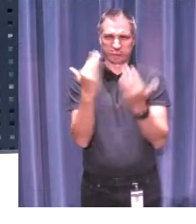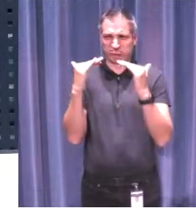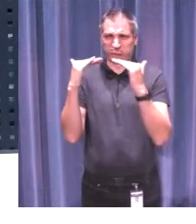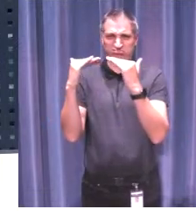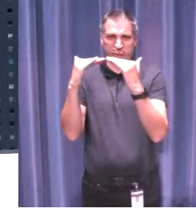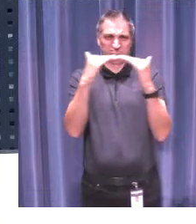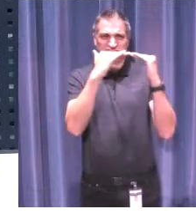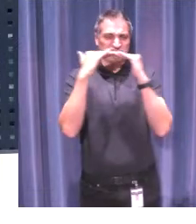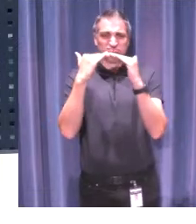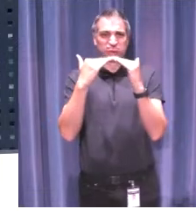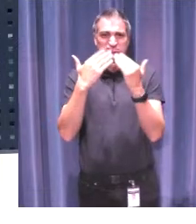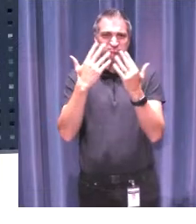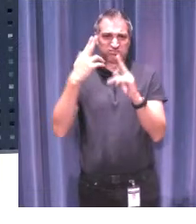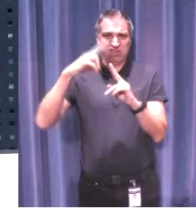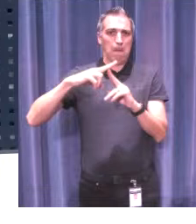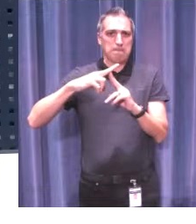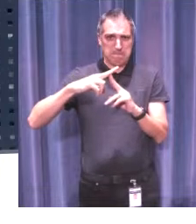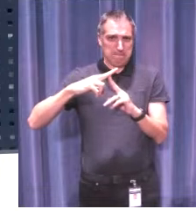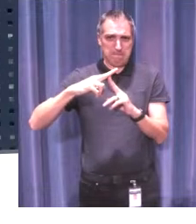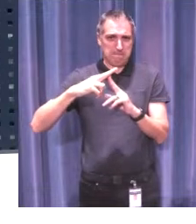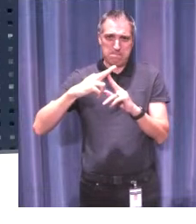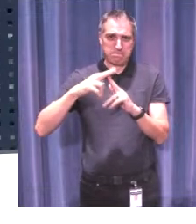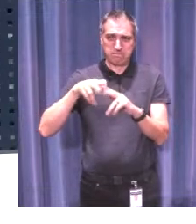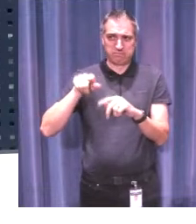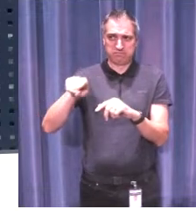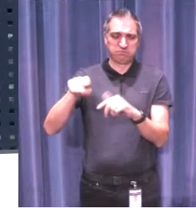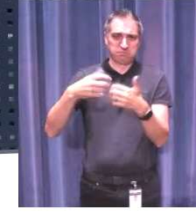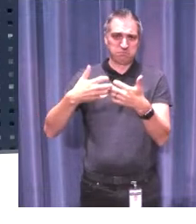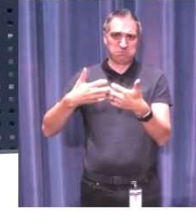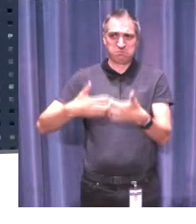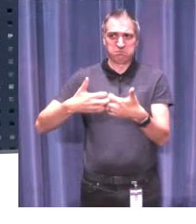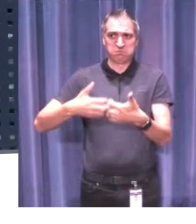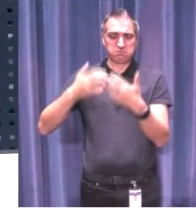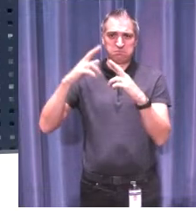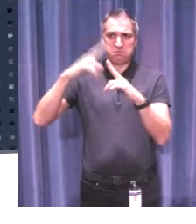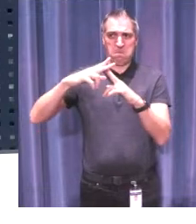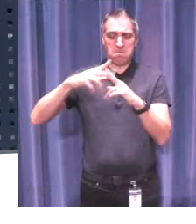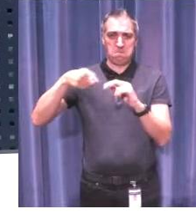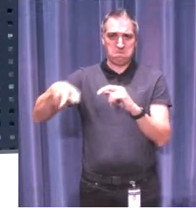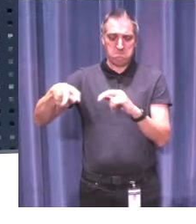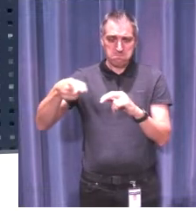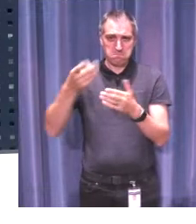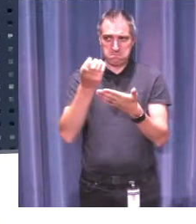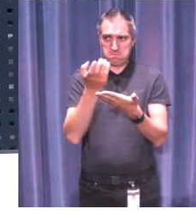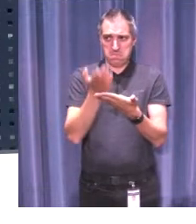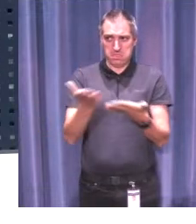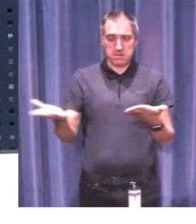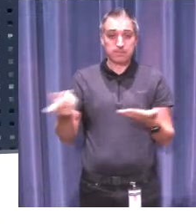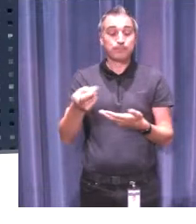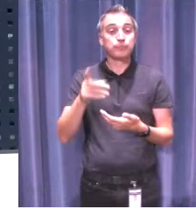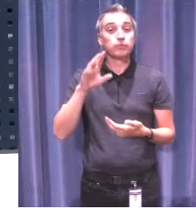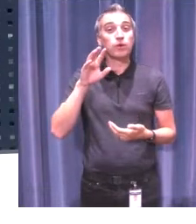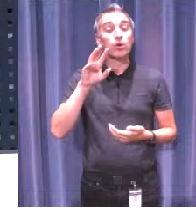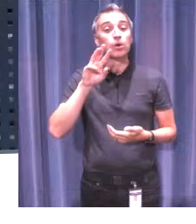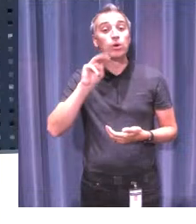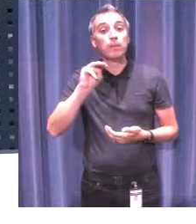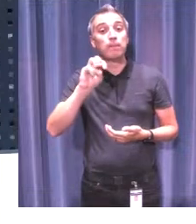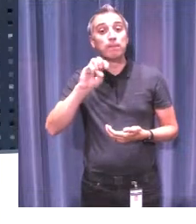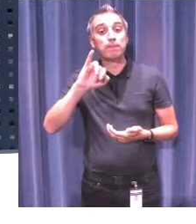America. So I thought that was worthwhile. I mean, the Meyer West